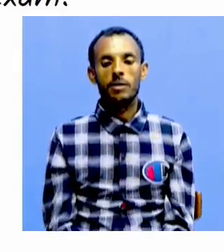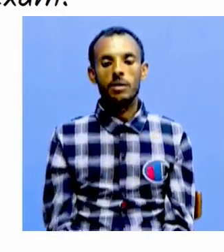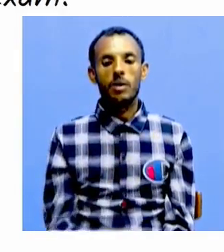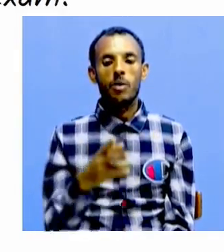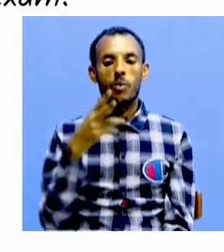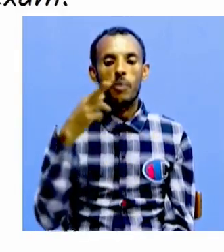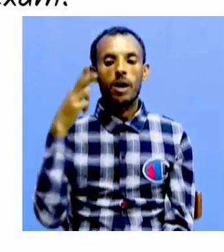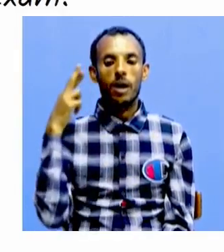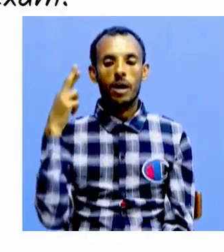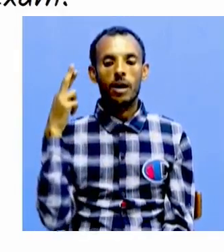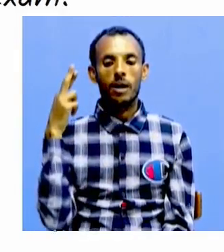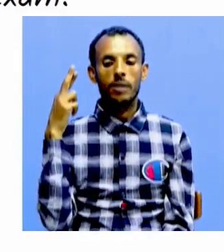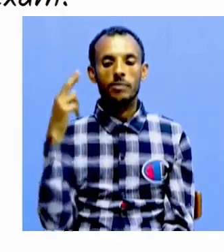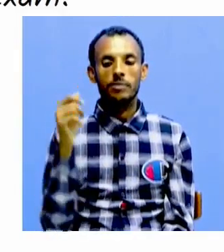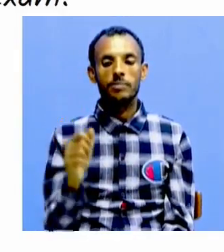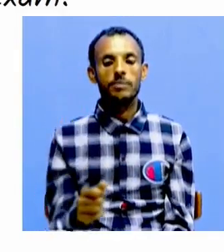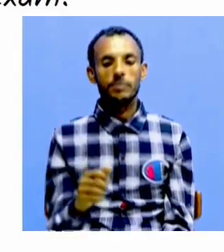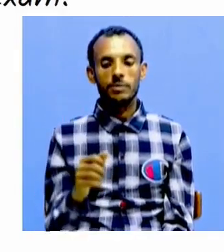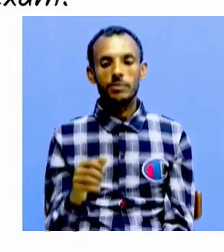were